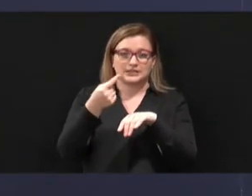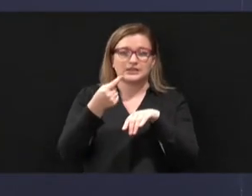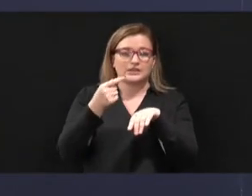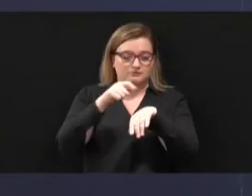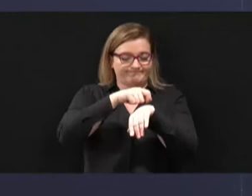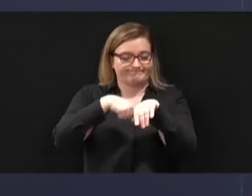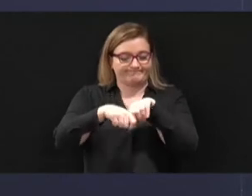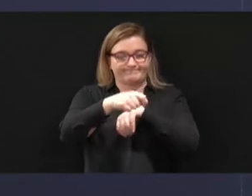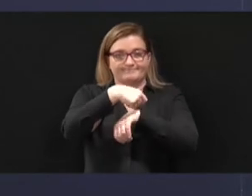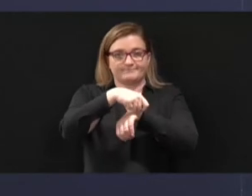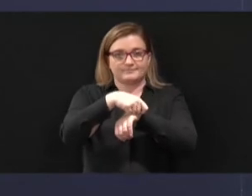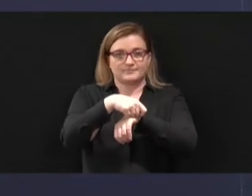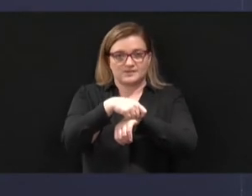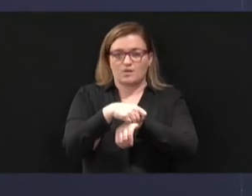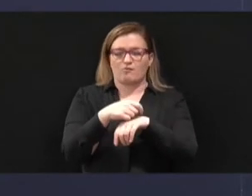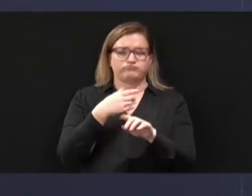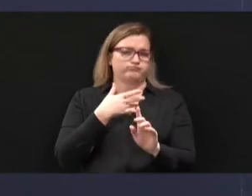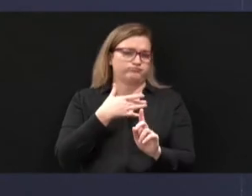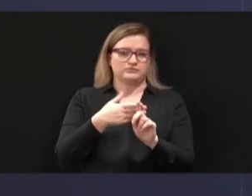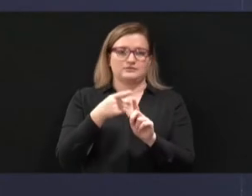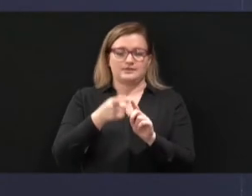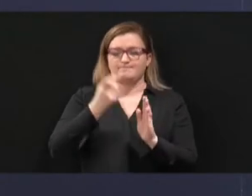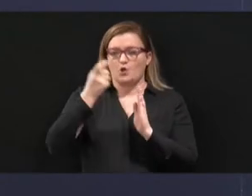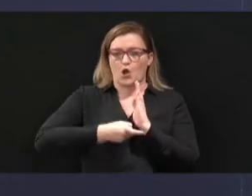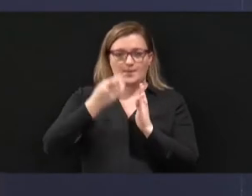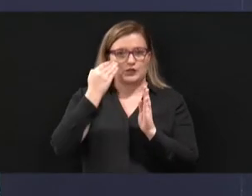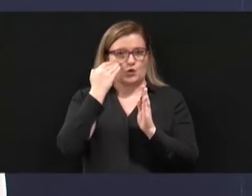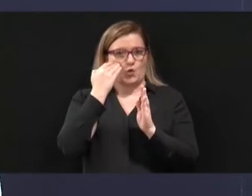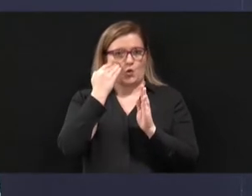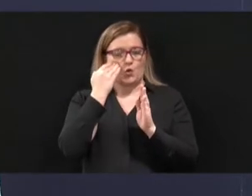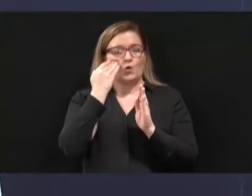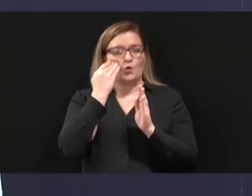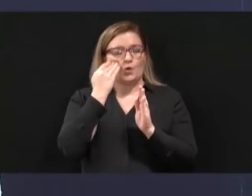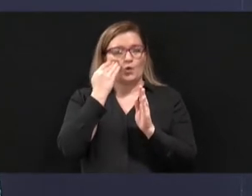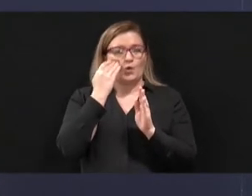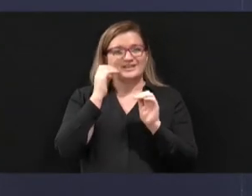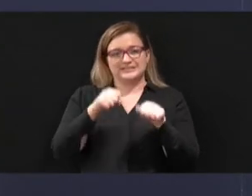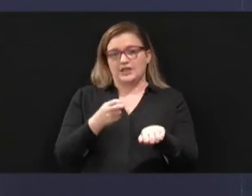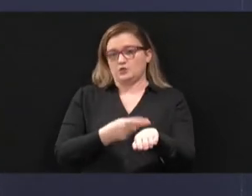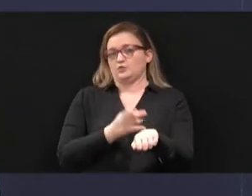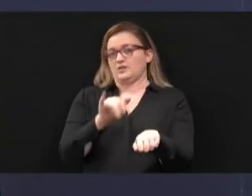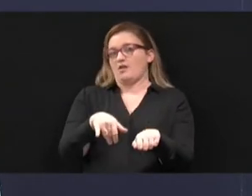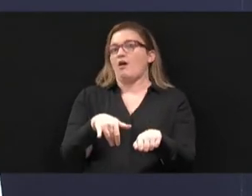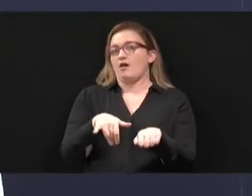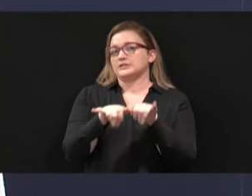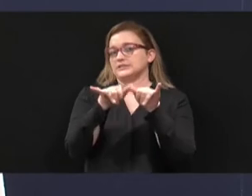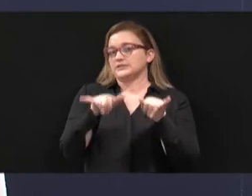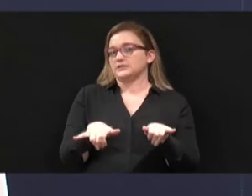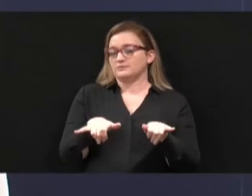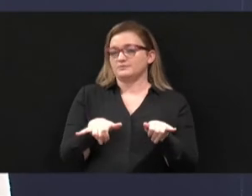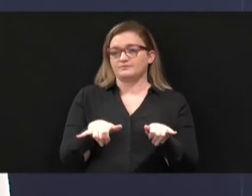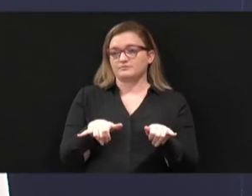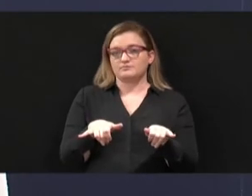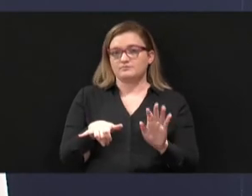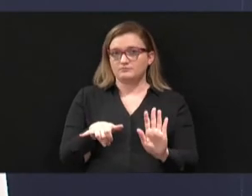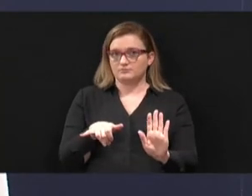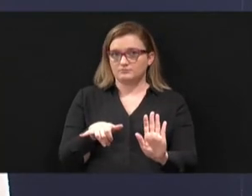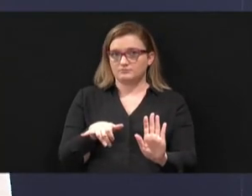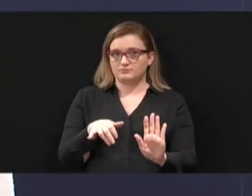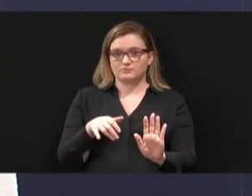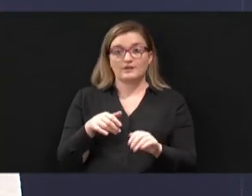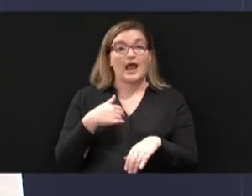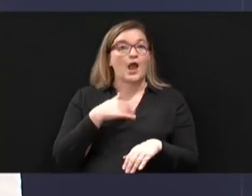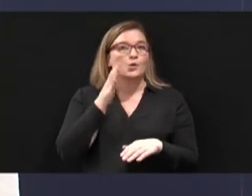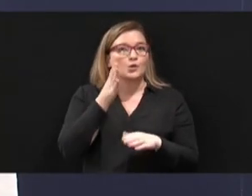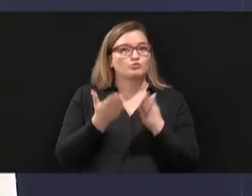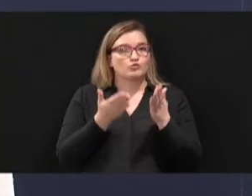until they got automatic at you at knowing which hand. And I probably wouldn't point them out. I'd probably make them for